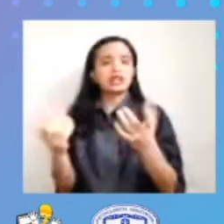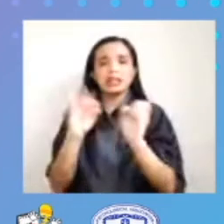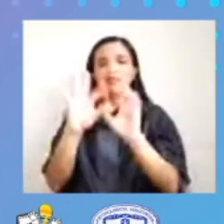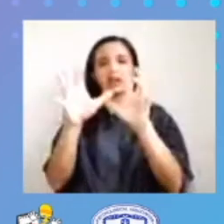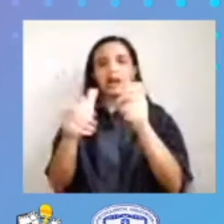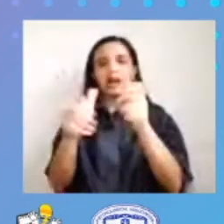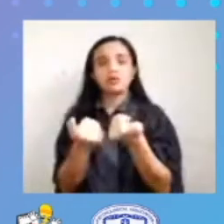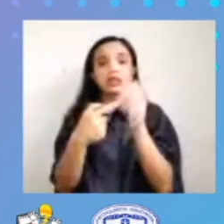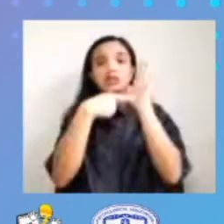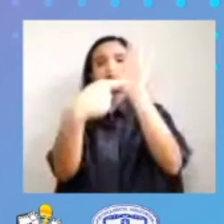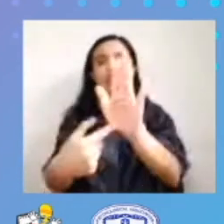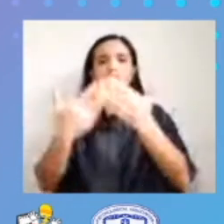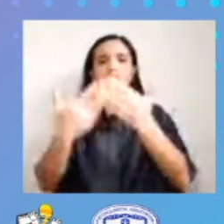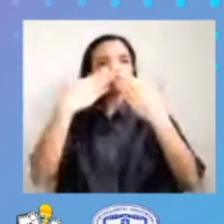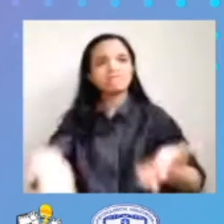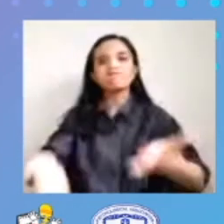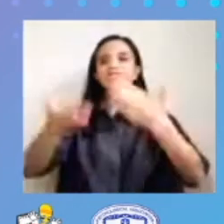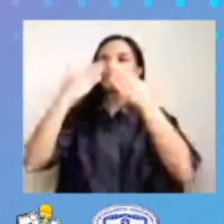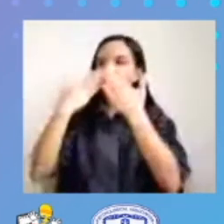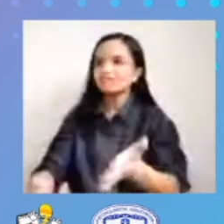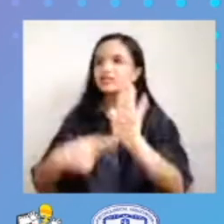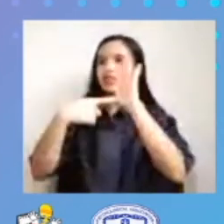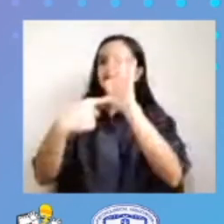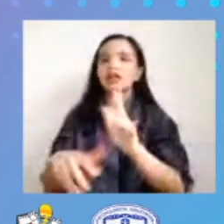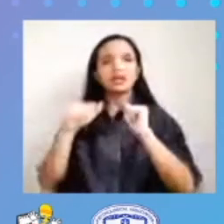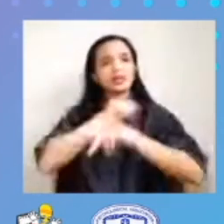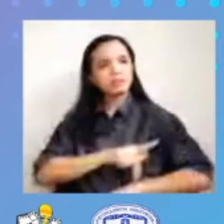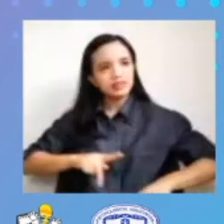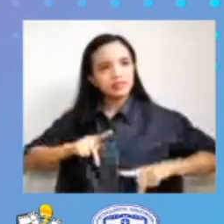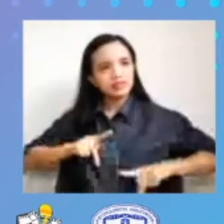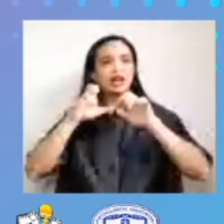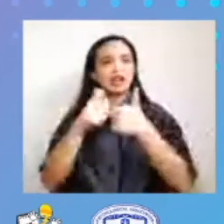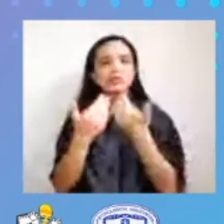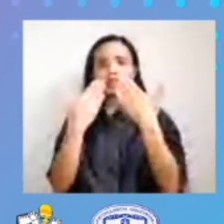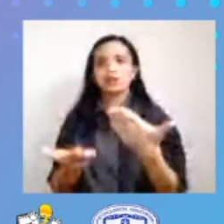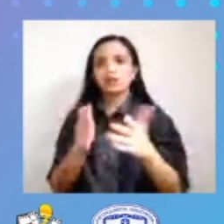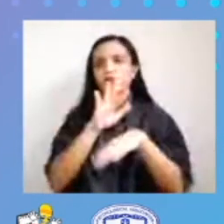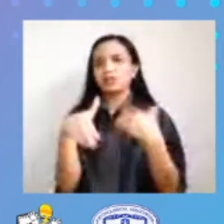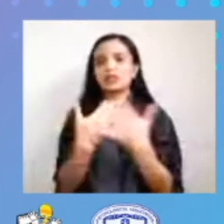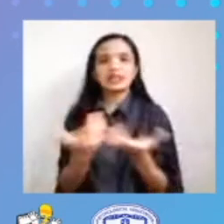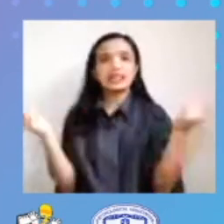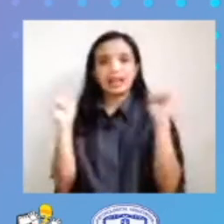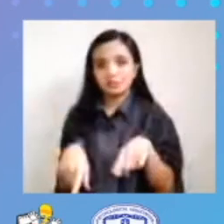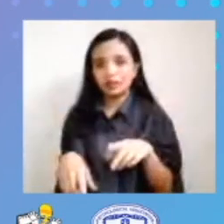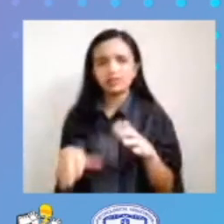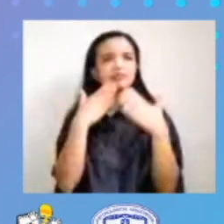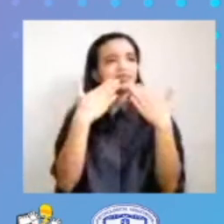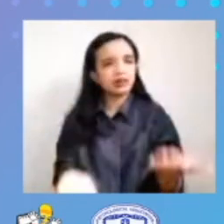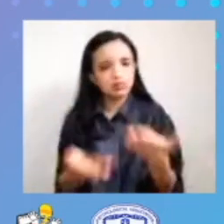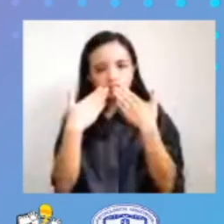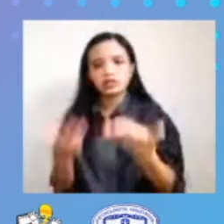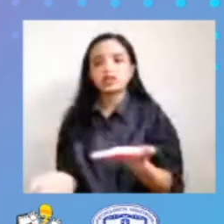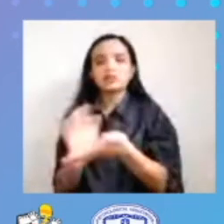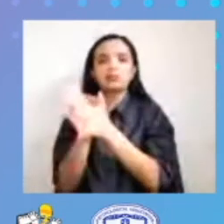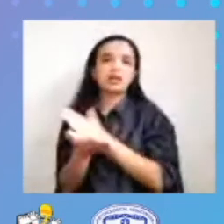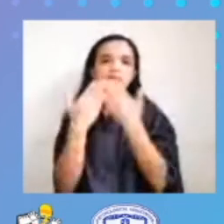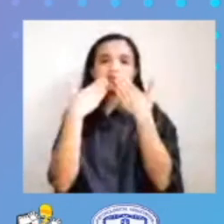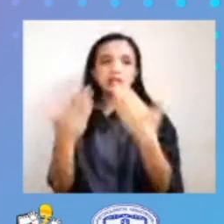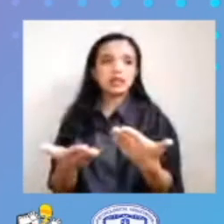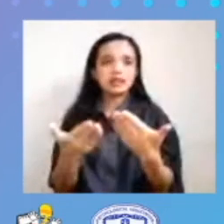not feeling good, then don't look at dark colors. I mean, if you're not comfortable with it. But if it gives you good feeling, then go ahead,